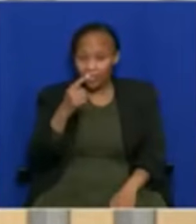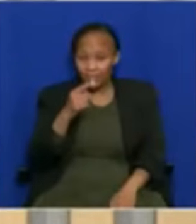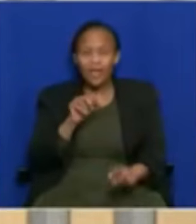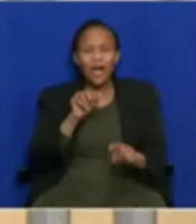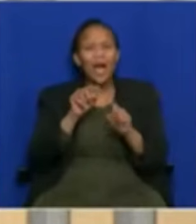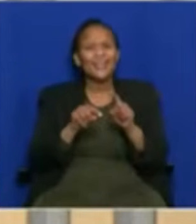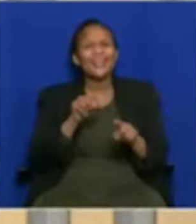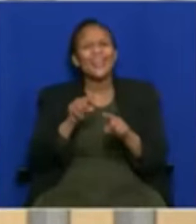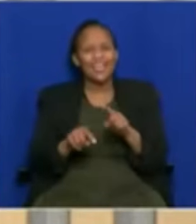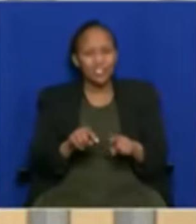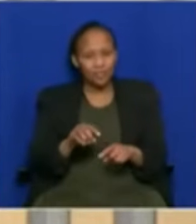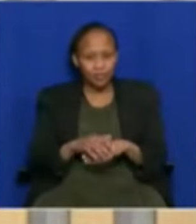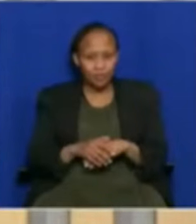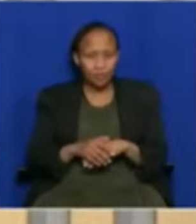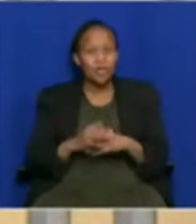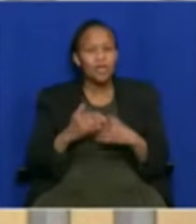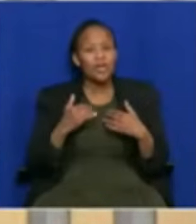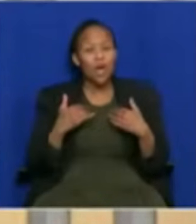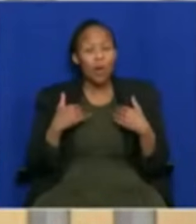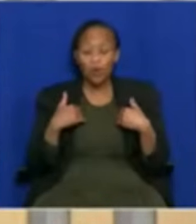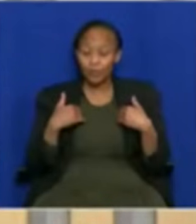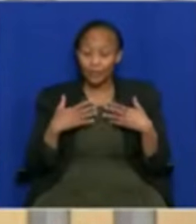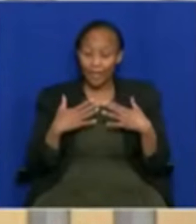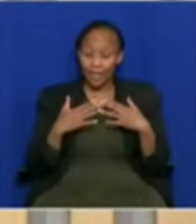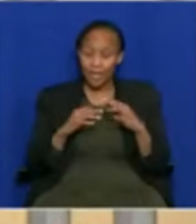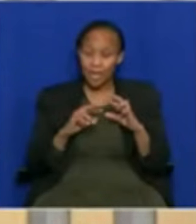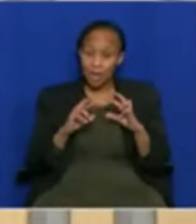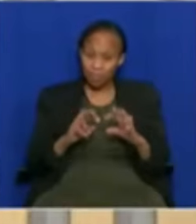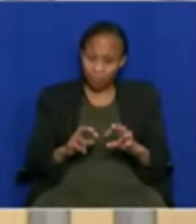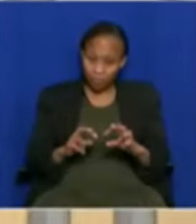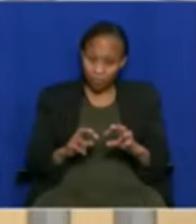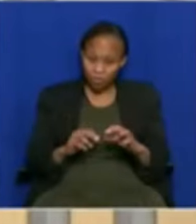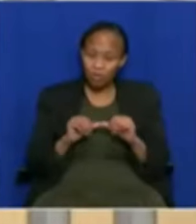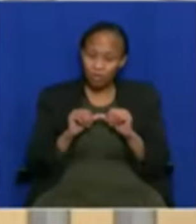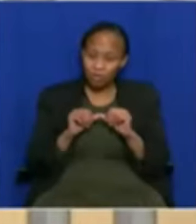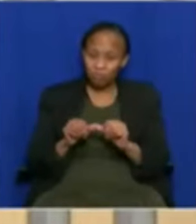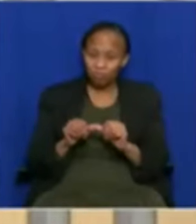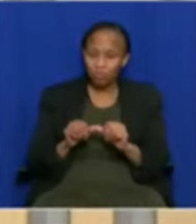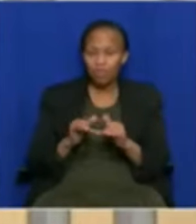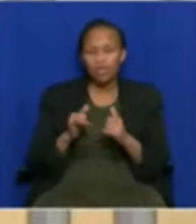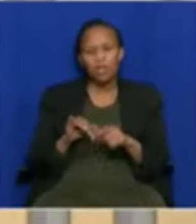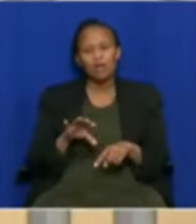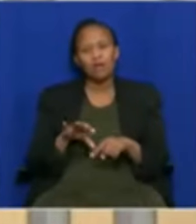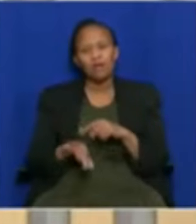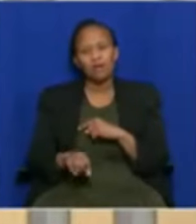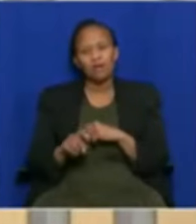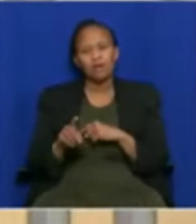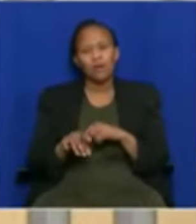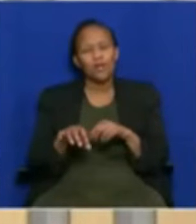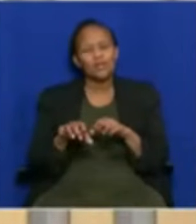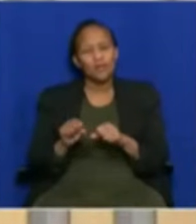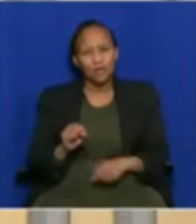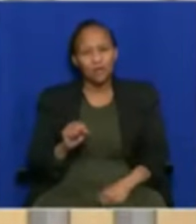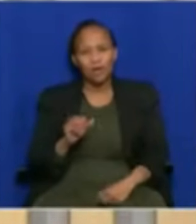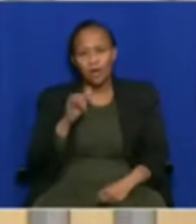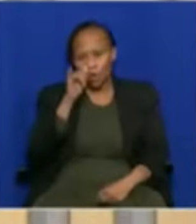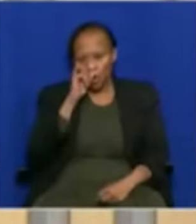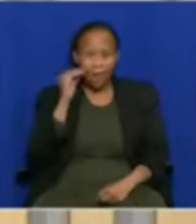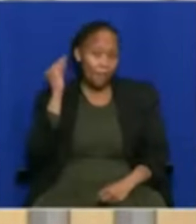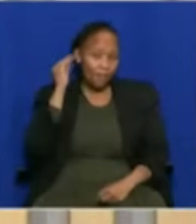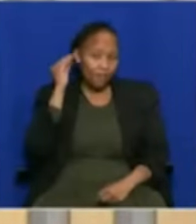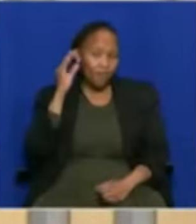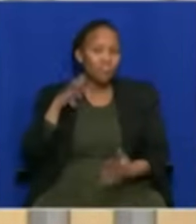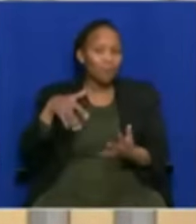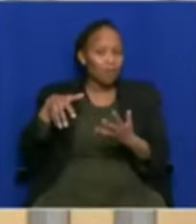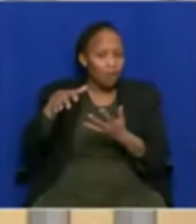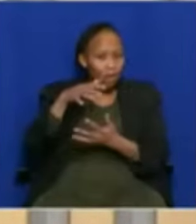preliminary investigations, this came out as the capture of crime intelligence through various appointments. Now, I know you